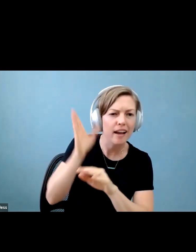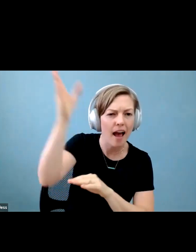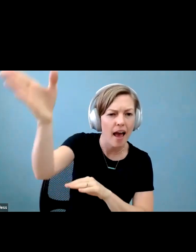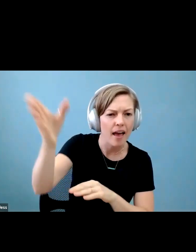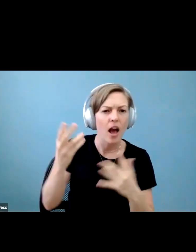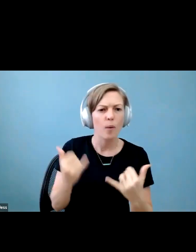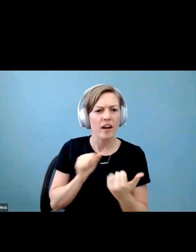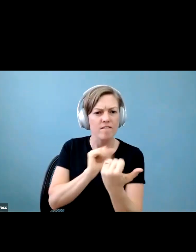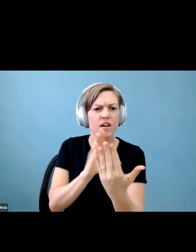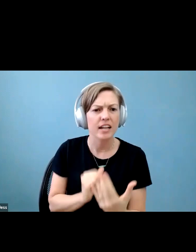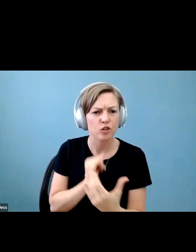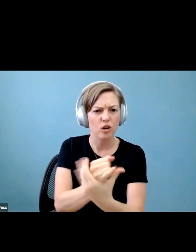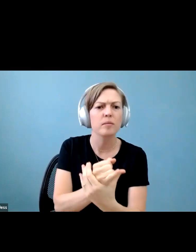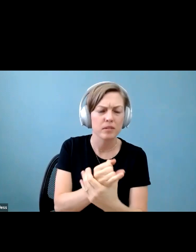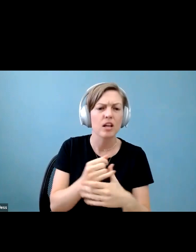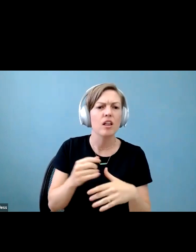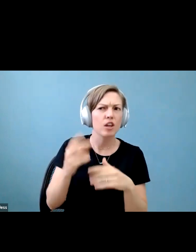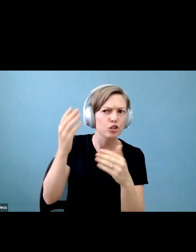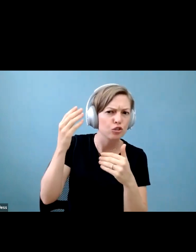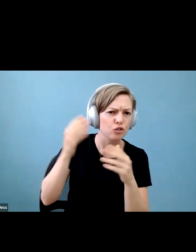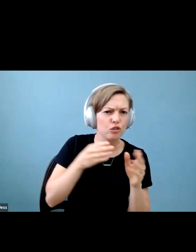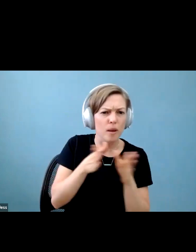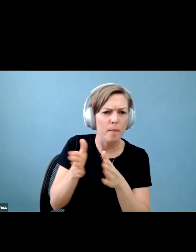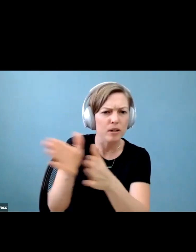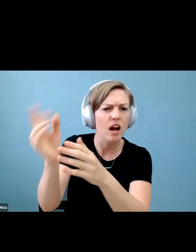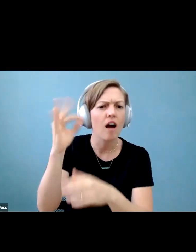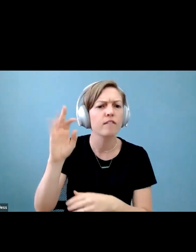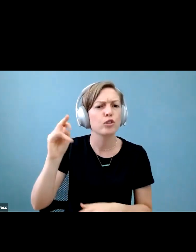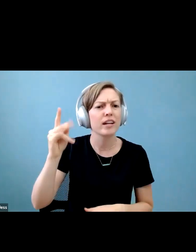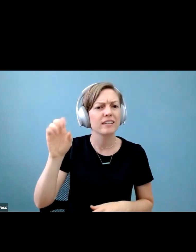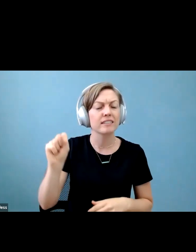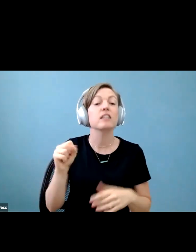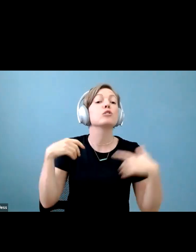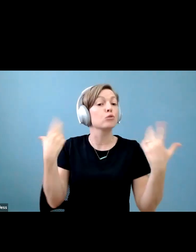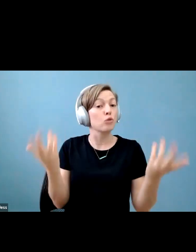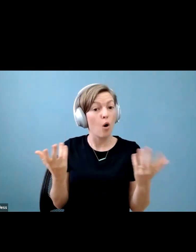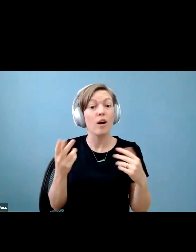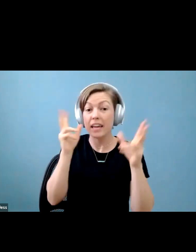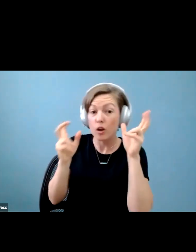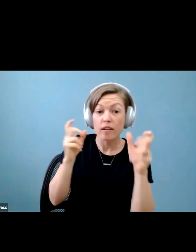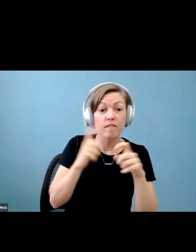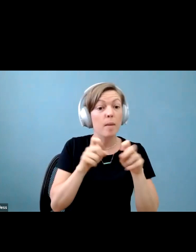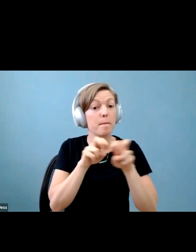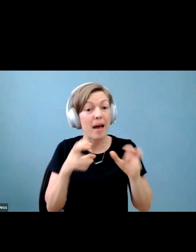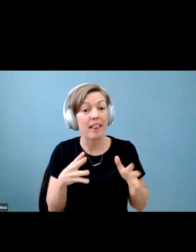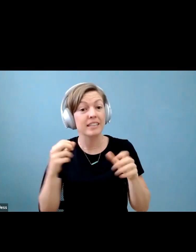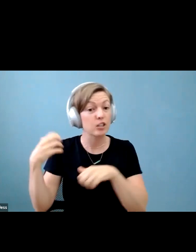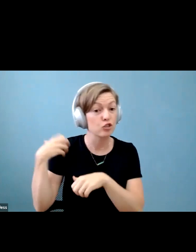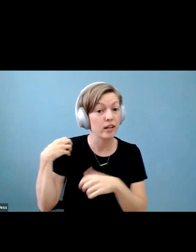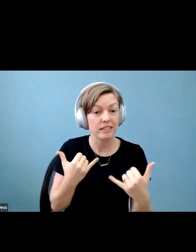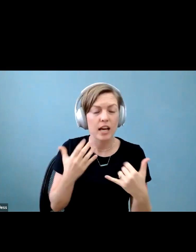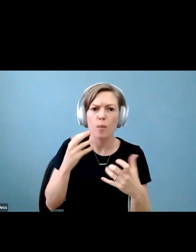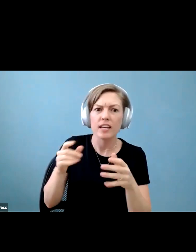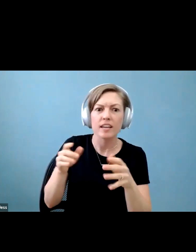the trajectories of eugenics moving forward. As such, as well as hearing from our panelists and chairs today, we're keen to hear from